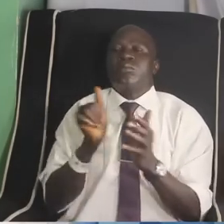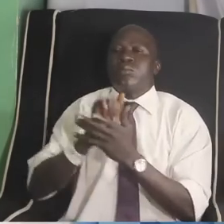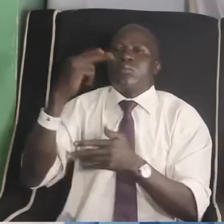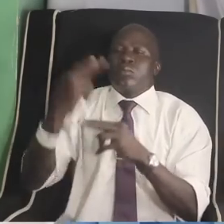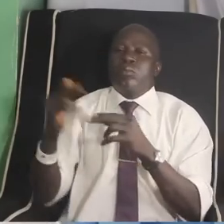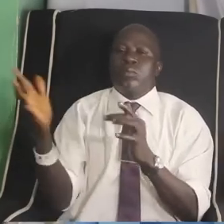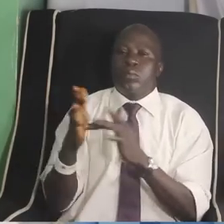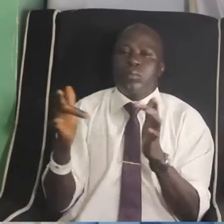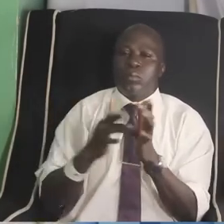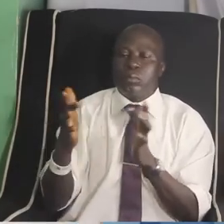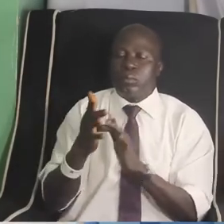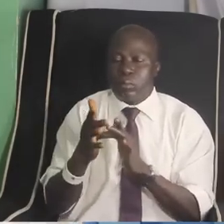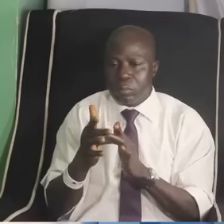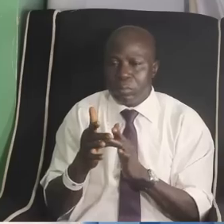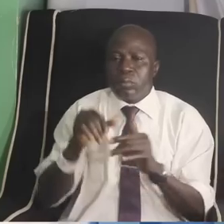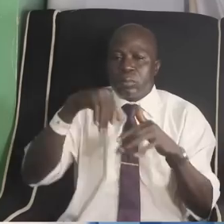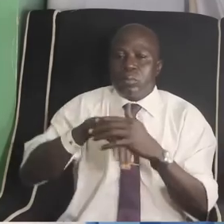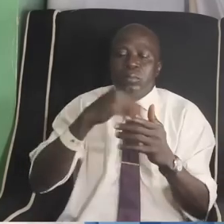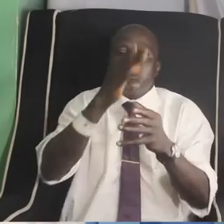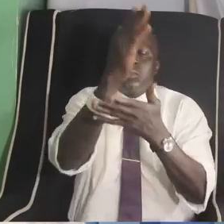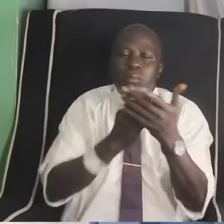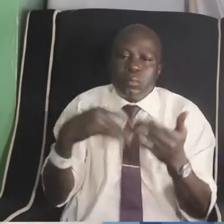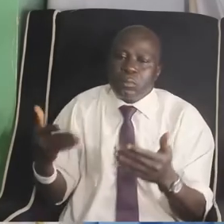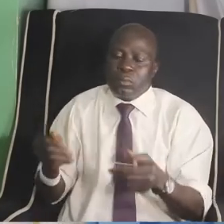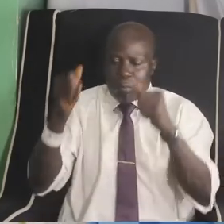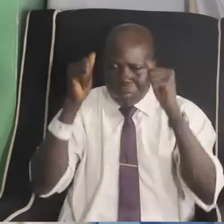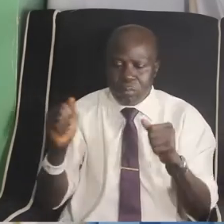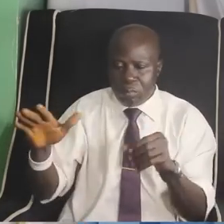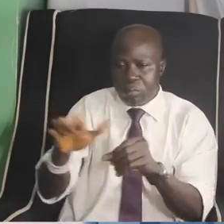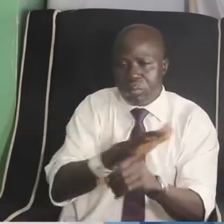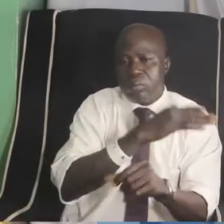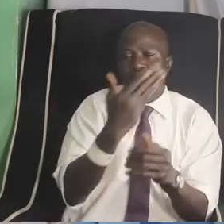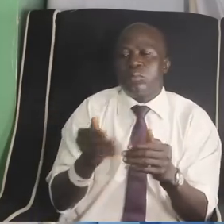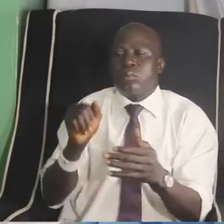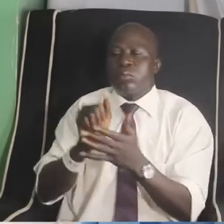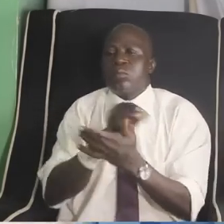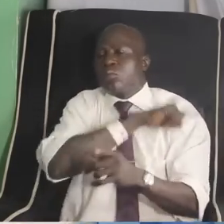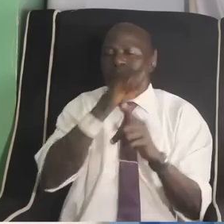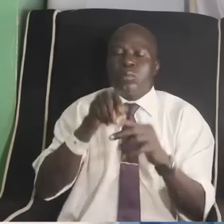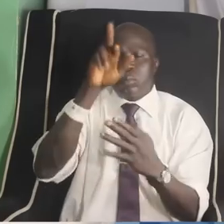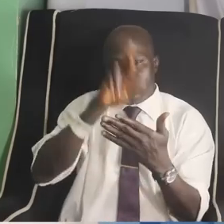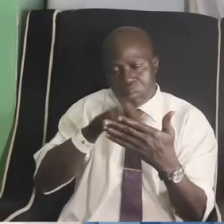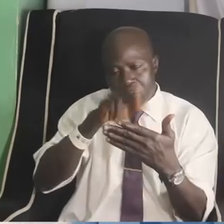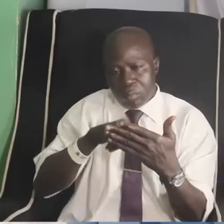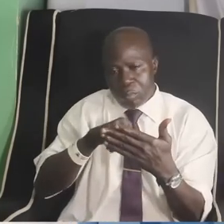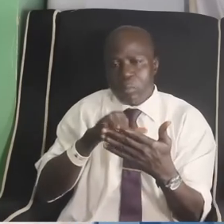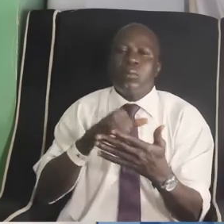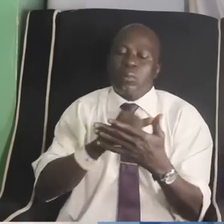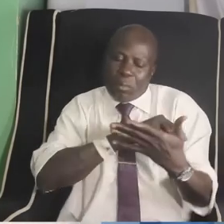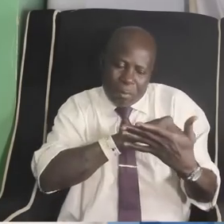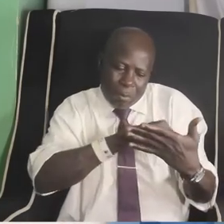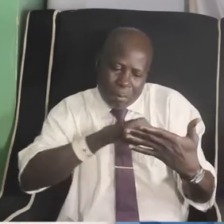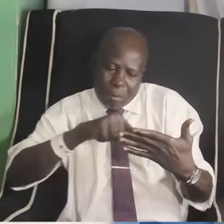of Jesus. O wa so e to ni agbara. That says something powerful. O so e to ni agbara. Says something powerful. Never ti mo ka. When I read. Mo fala si.